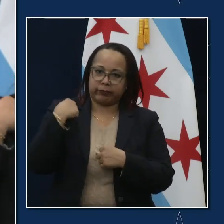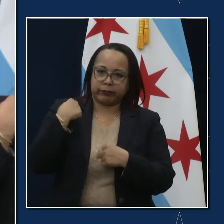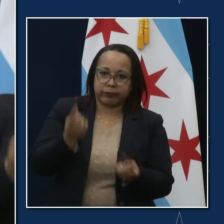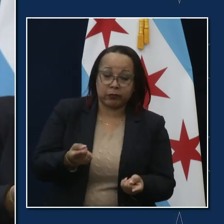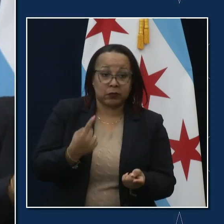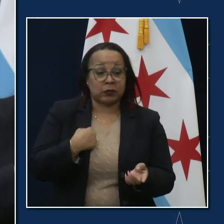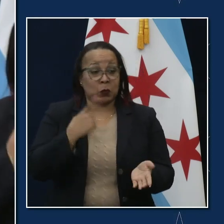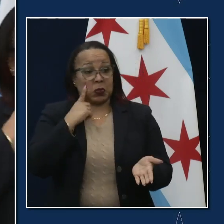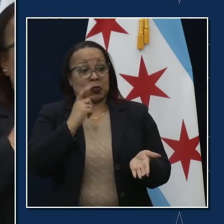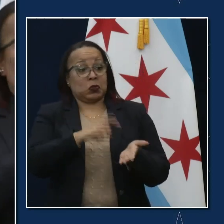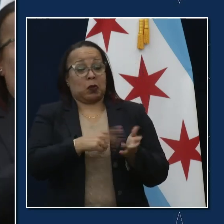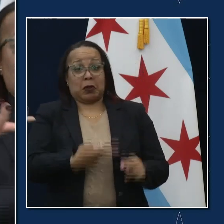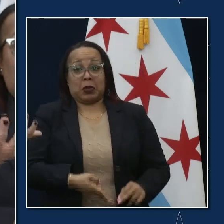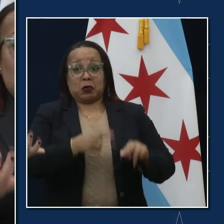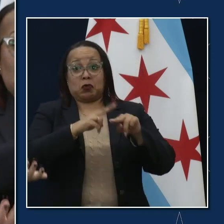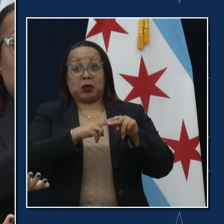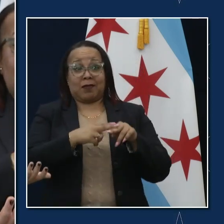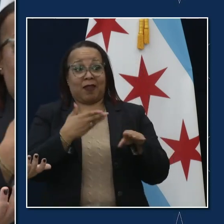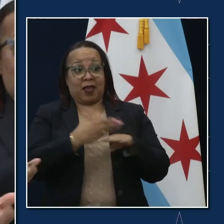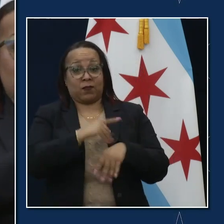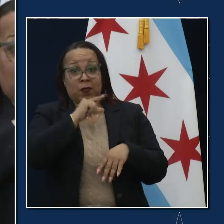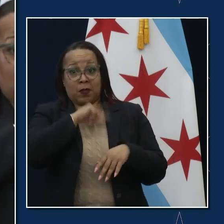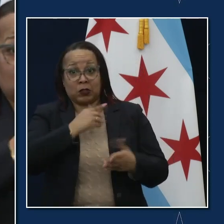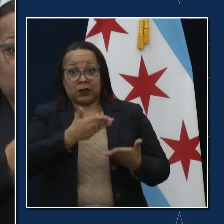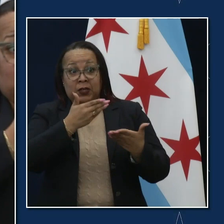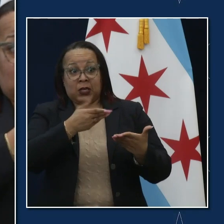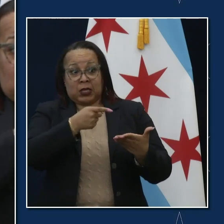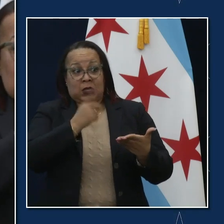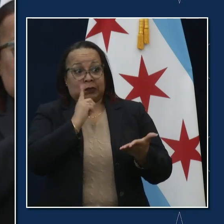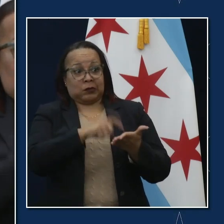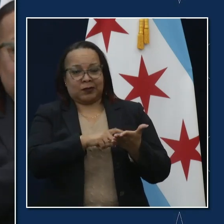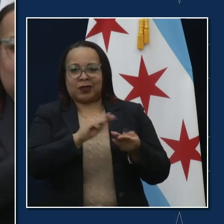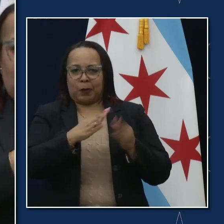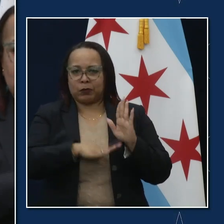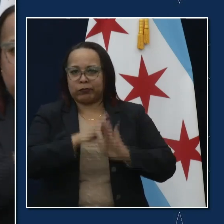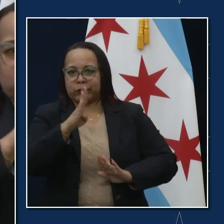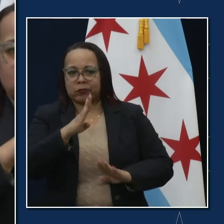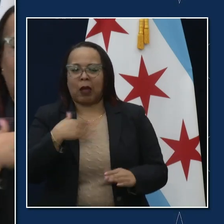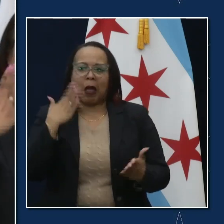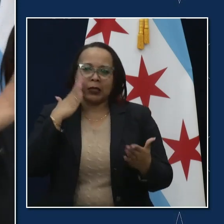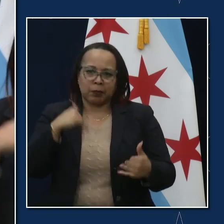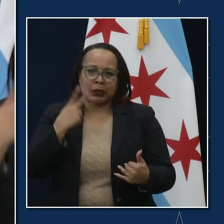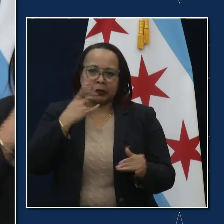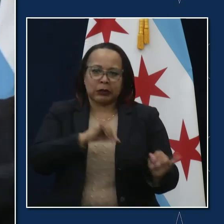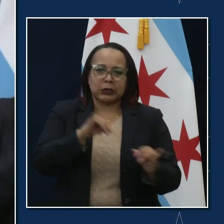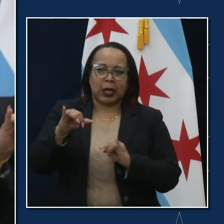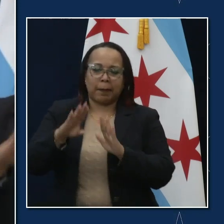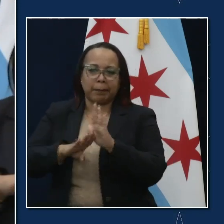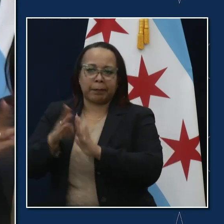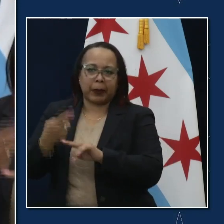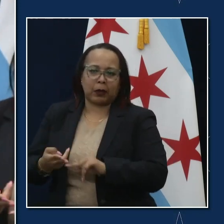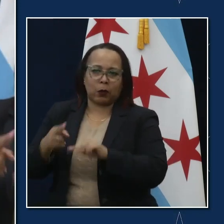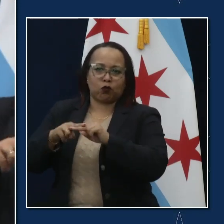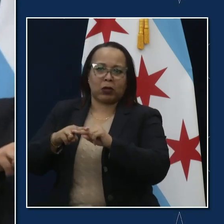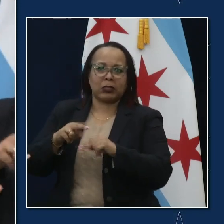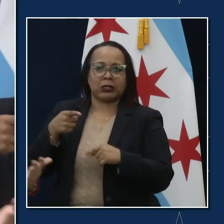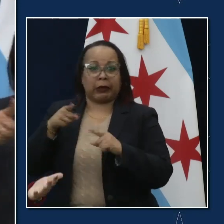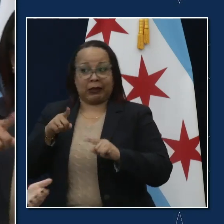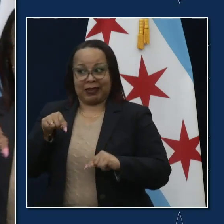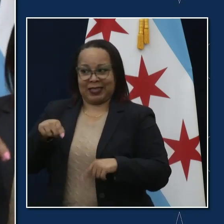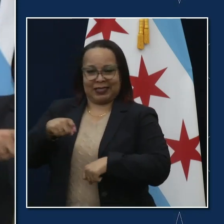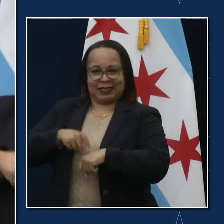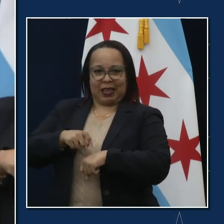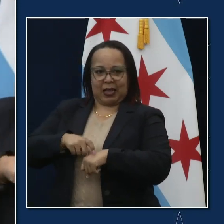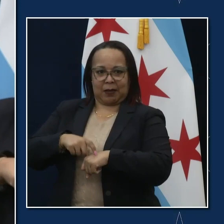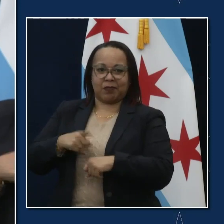an increase in that week after Thanksgiving gatherings, for example. I expect to see a similar increase in this